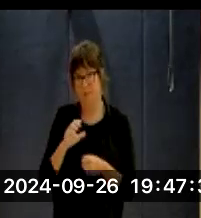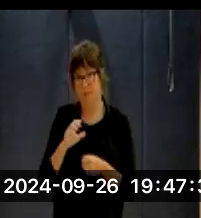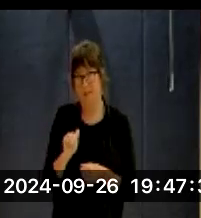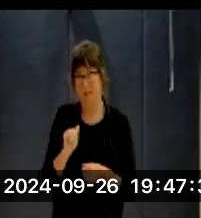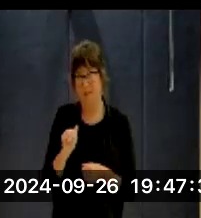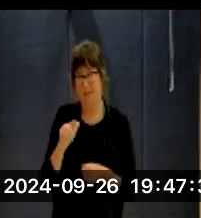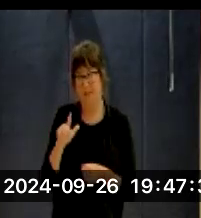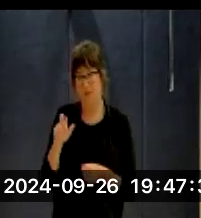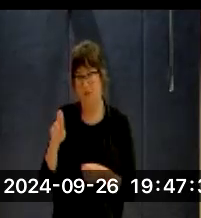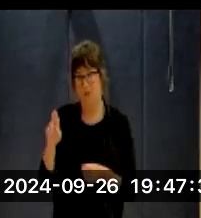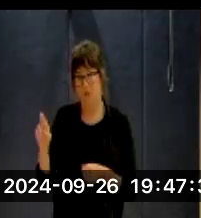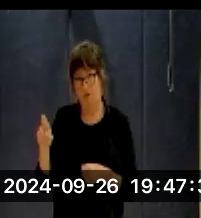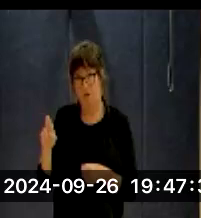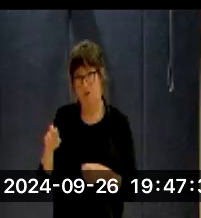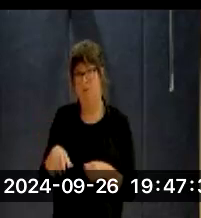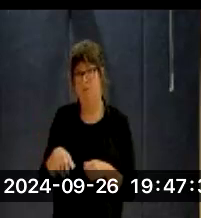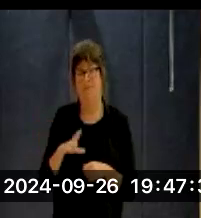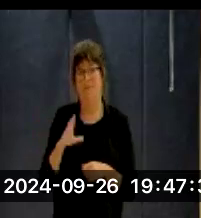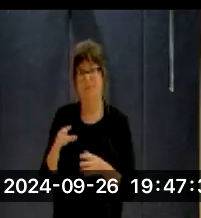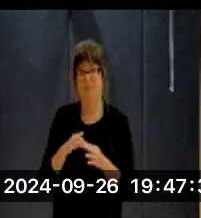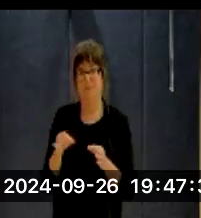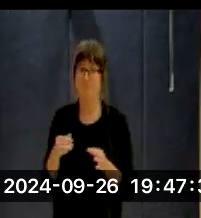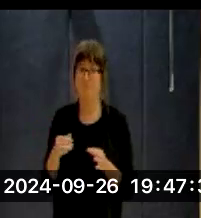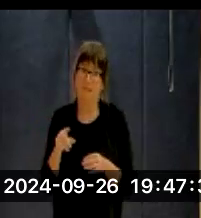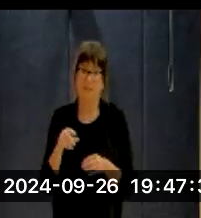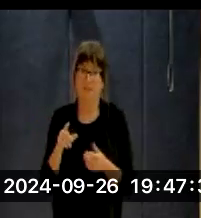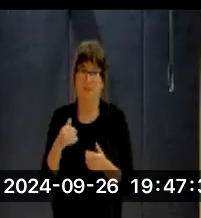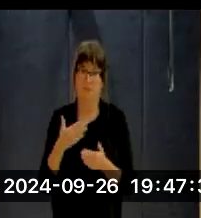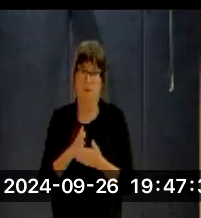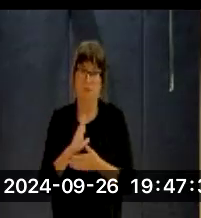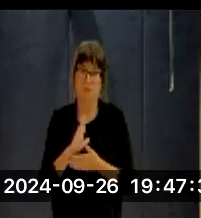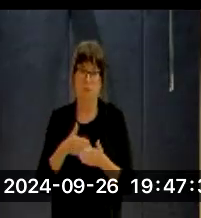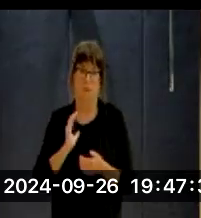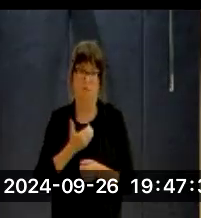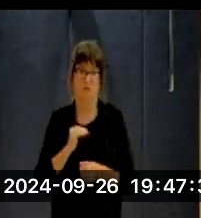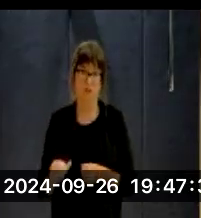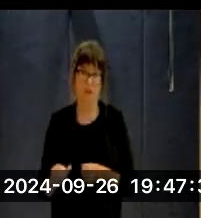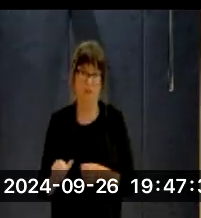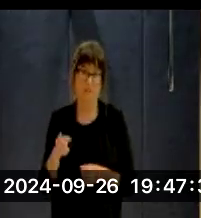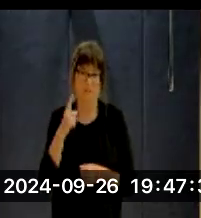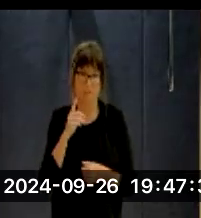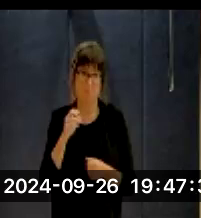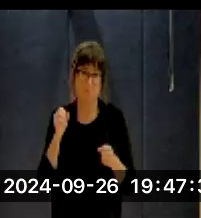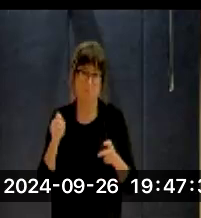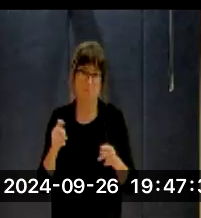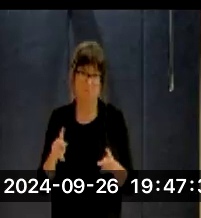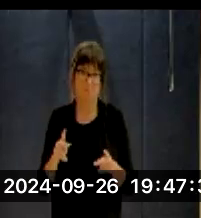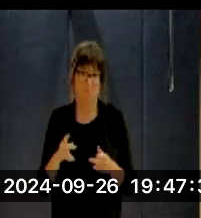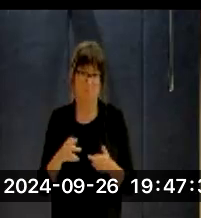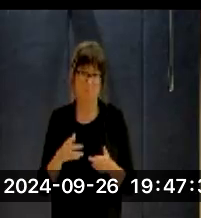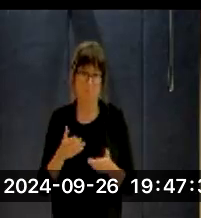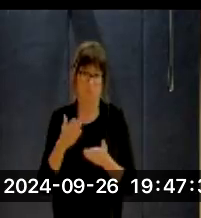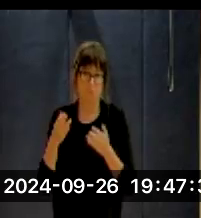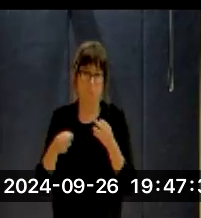AALRR, and which stated that they were within their rights to sue my child, that they felt it was okay to litigate and use